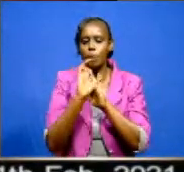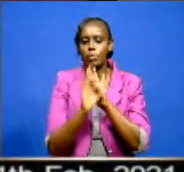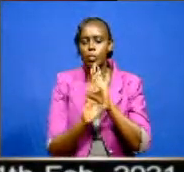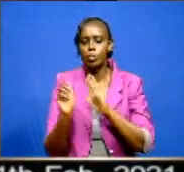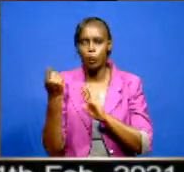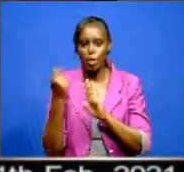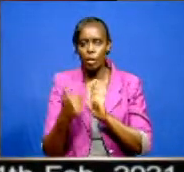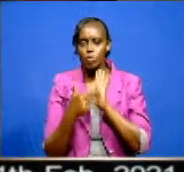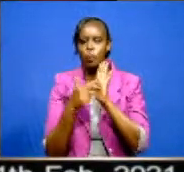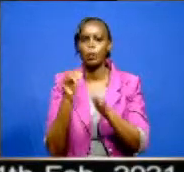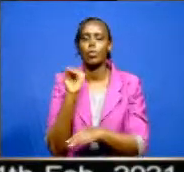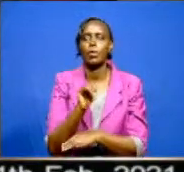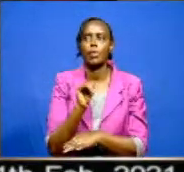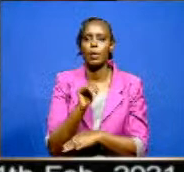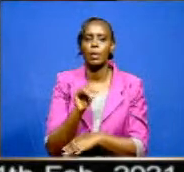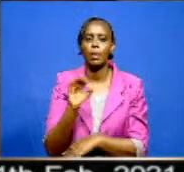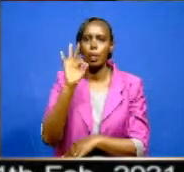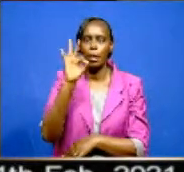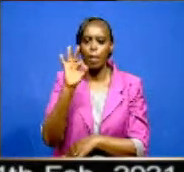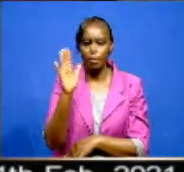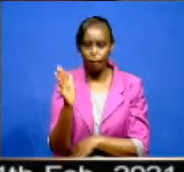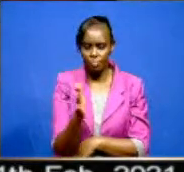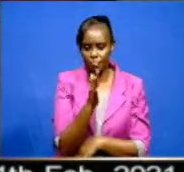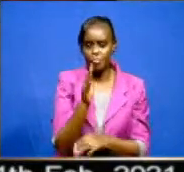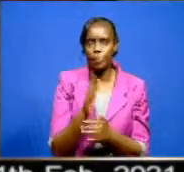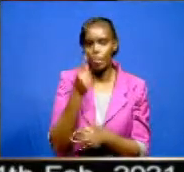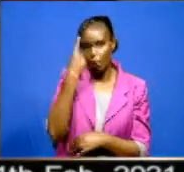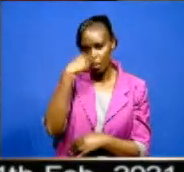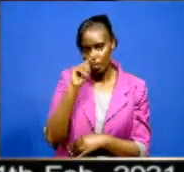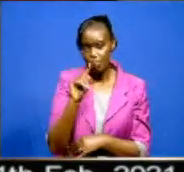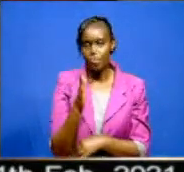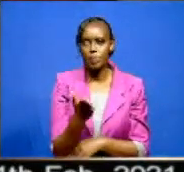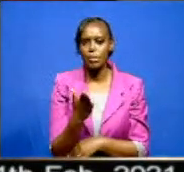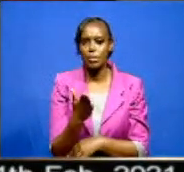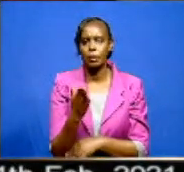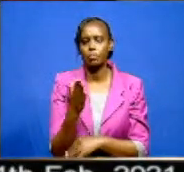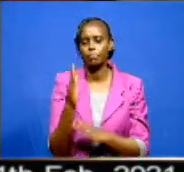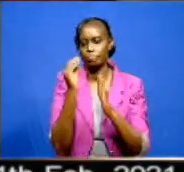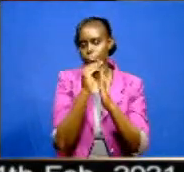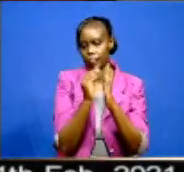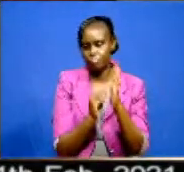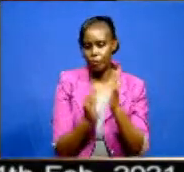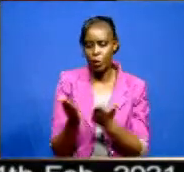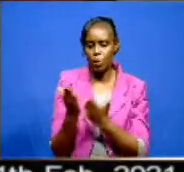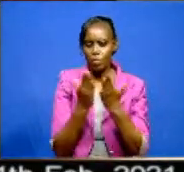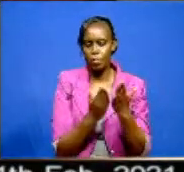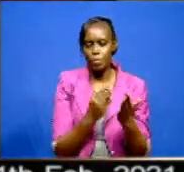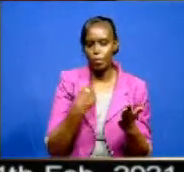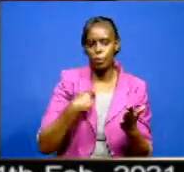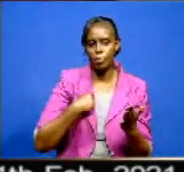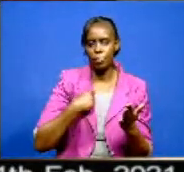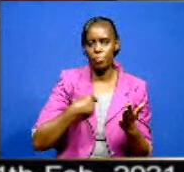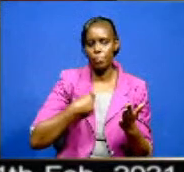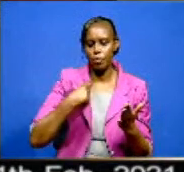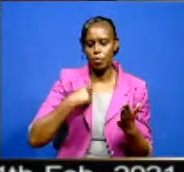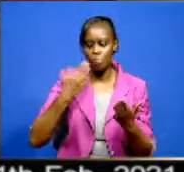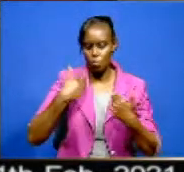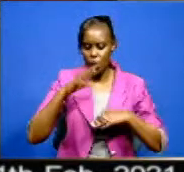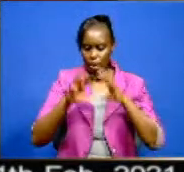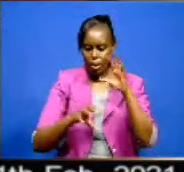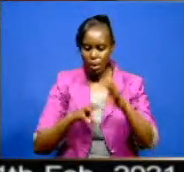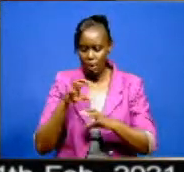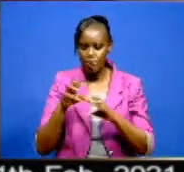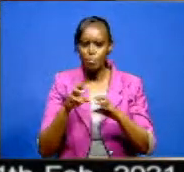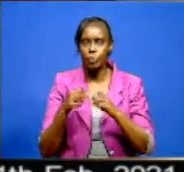Kenya. Madam Speaker, the policy provisions provide for the voluntary wildlife conservation